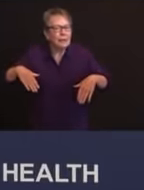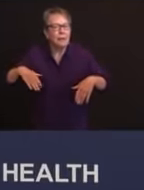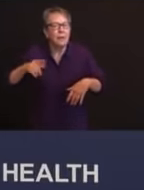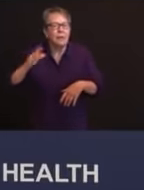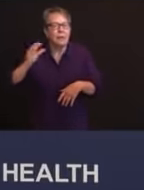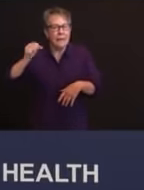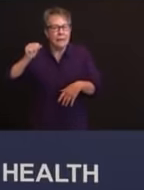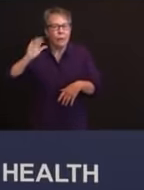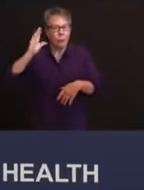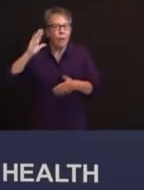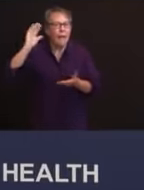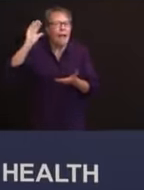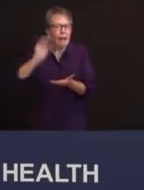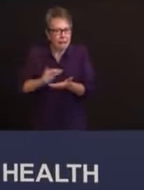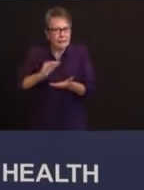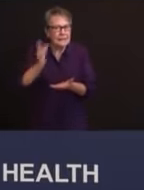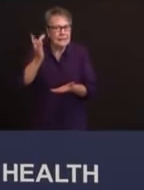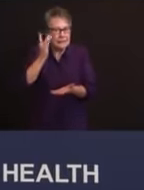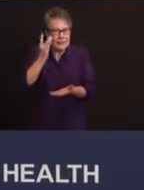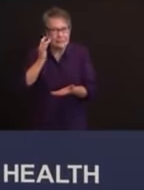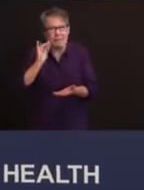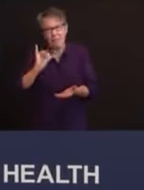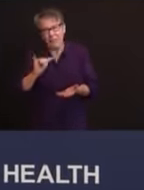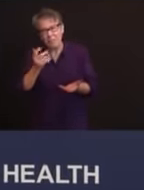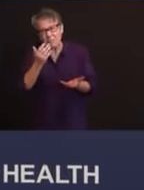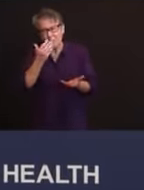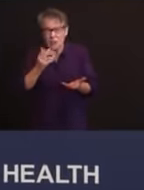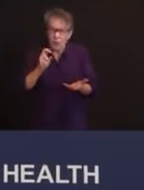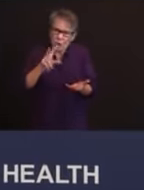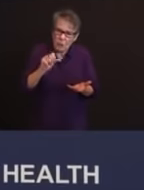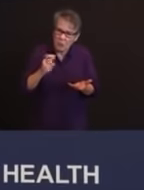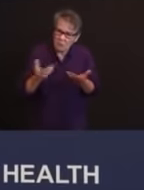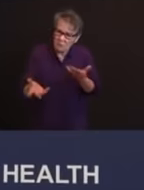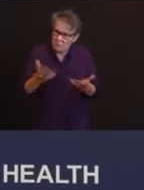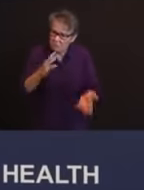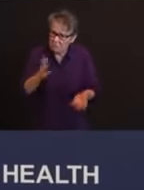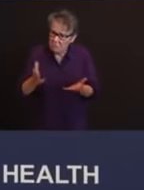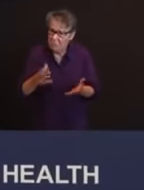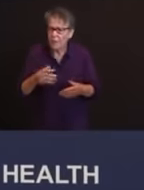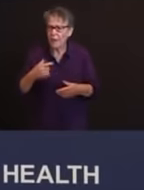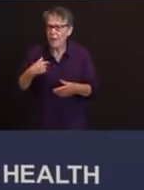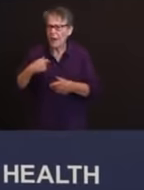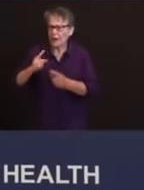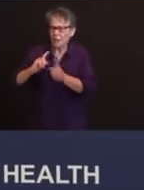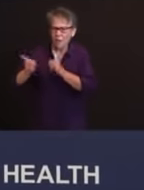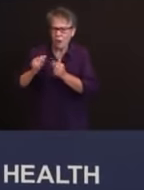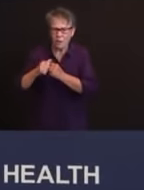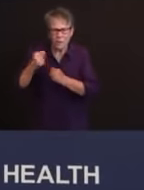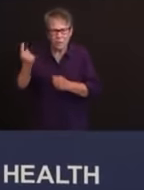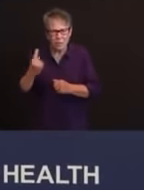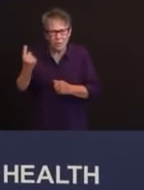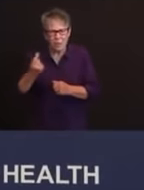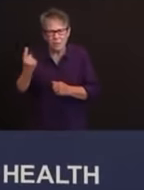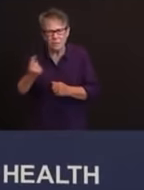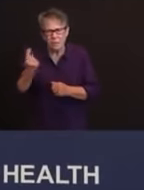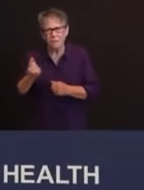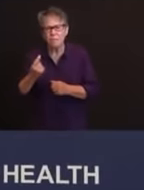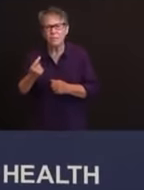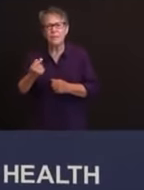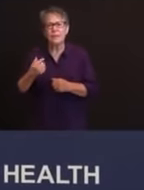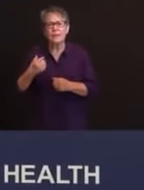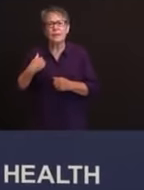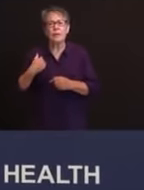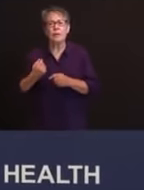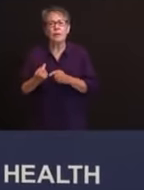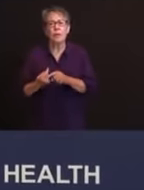I mentioned this to someone recently, I think it was an interview. If we rolled the clock back to September, I think we were all, I'm going to